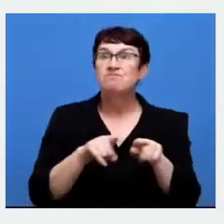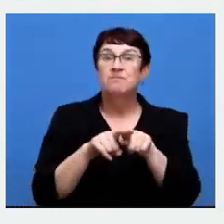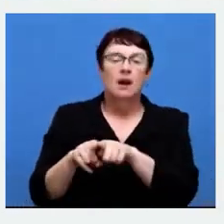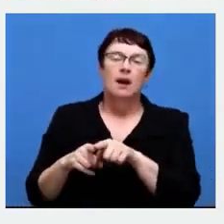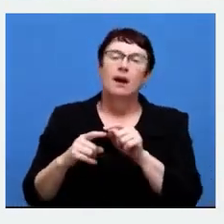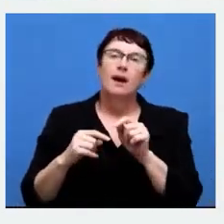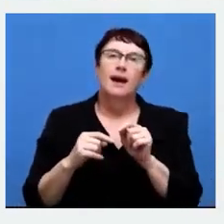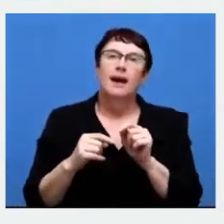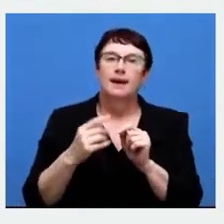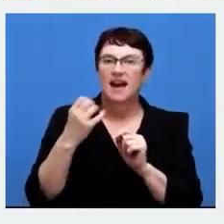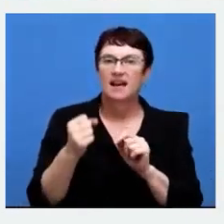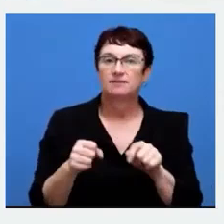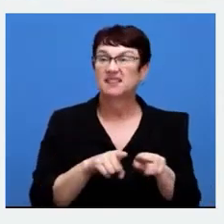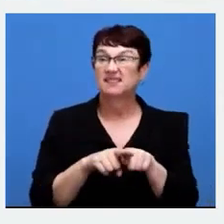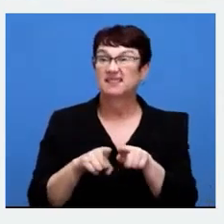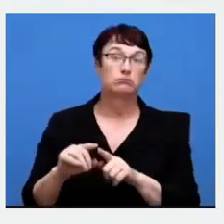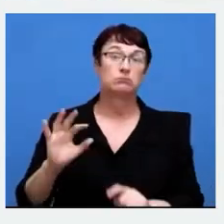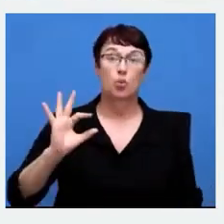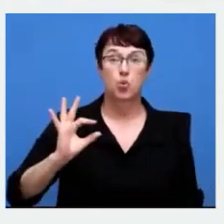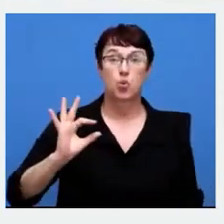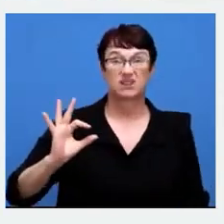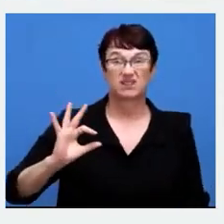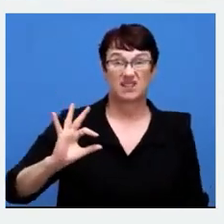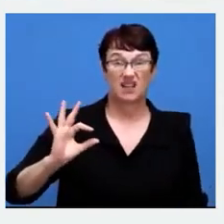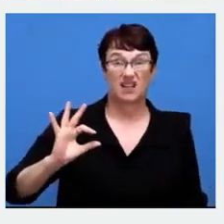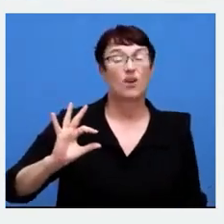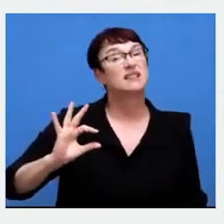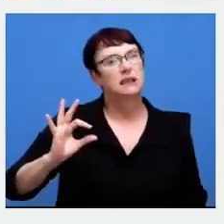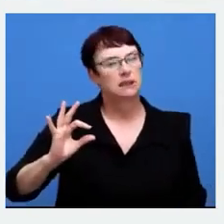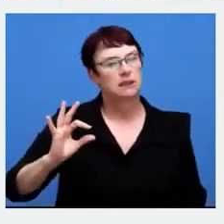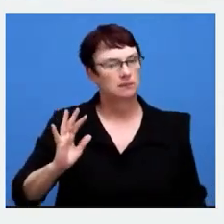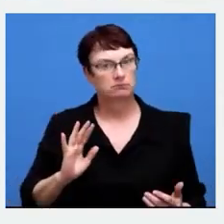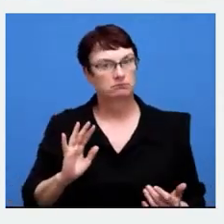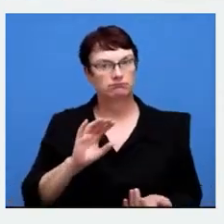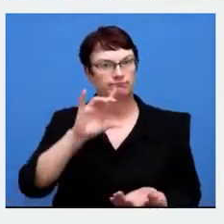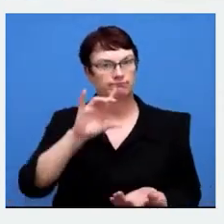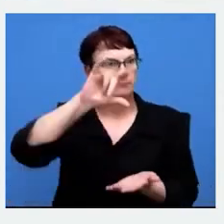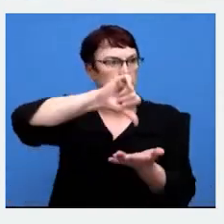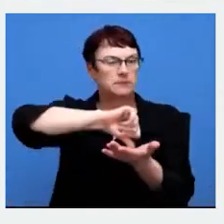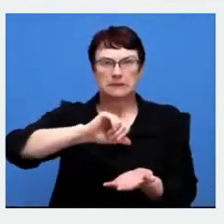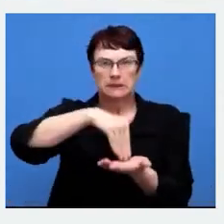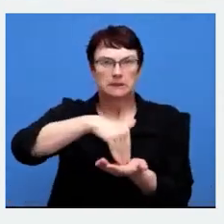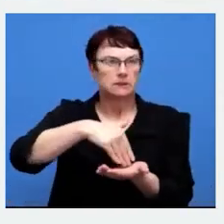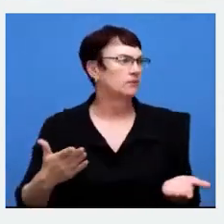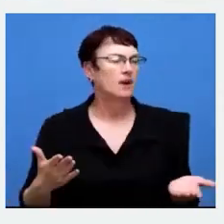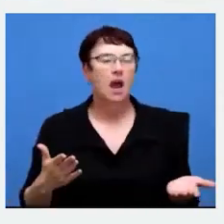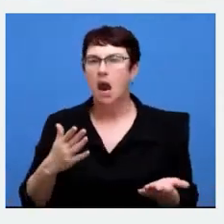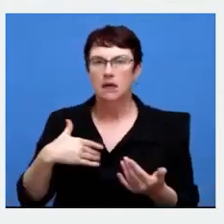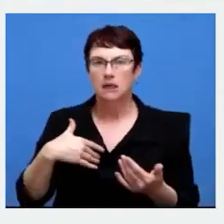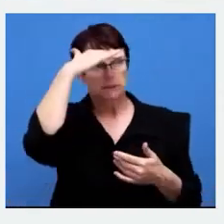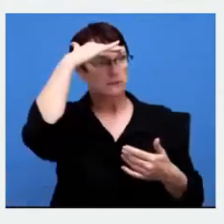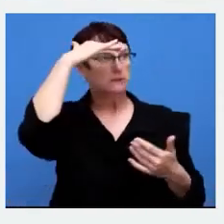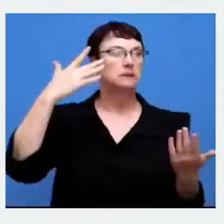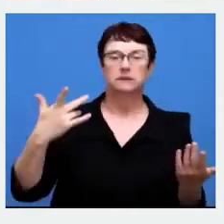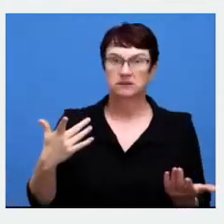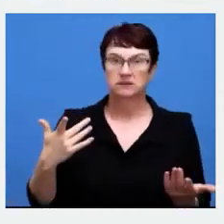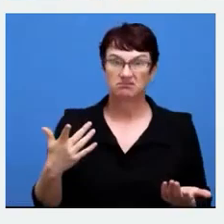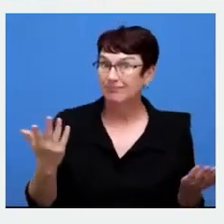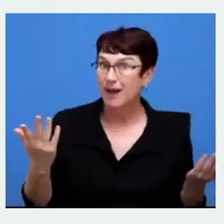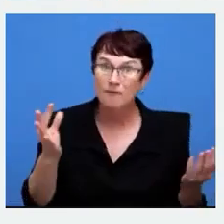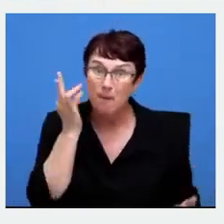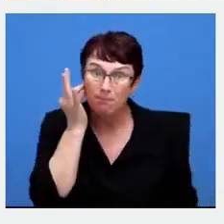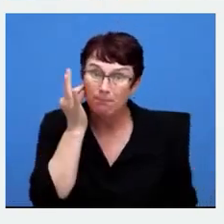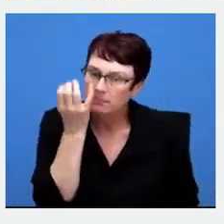need that disproportionately affect women, who often face additional challenges due to